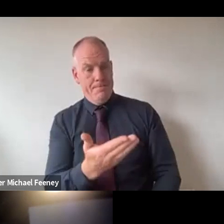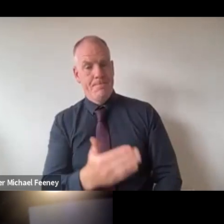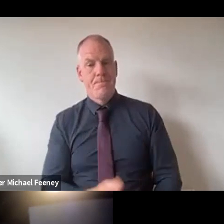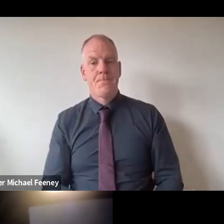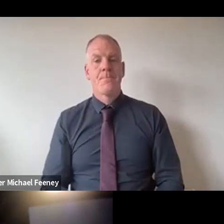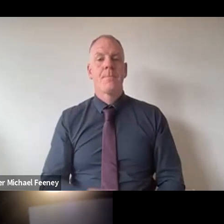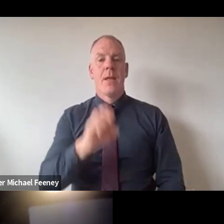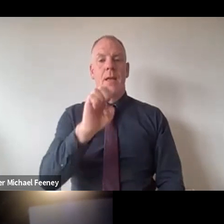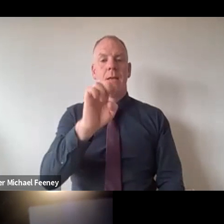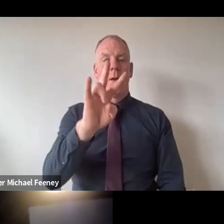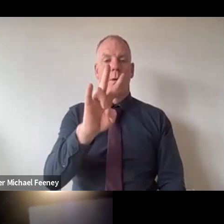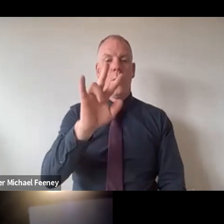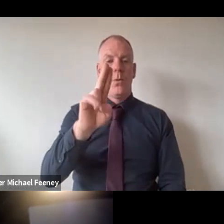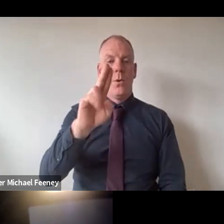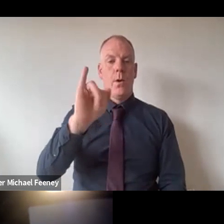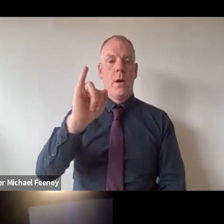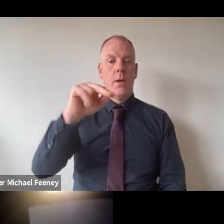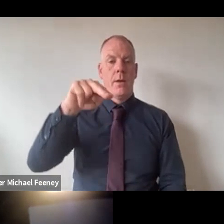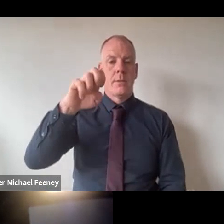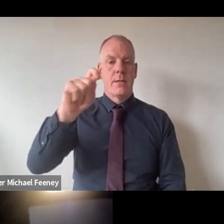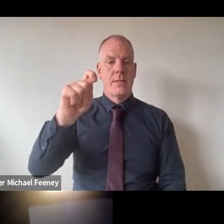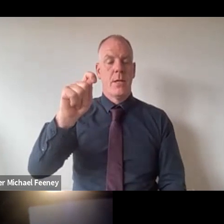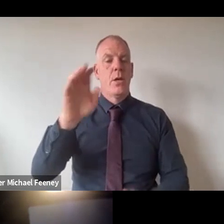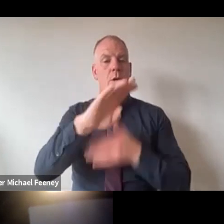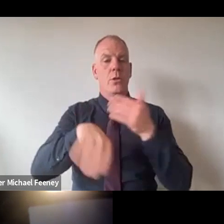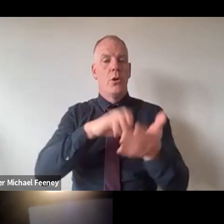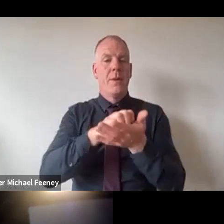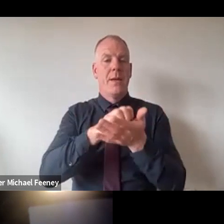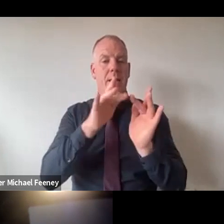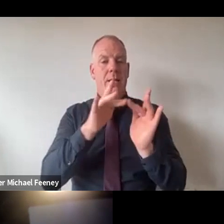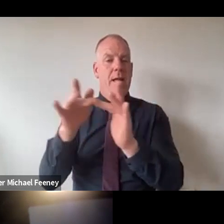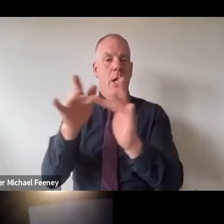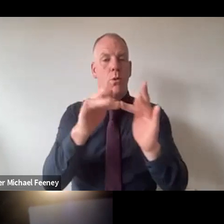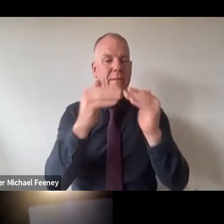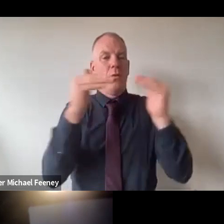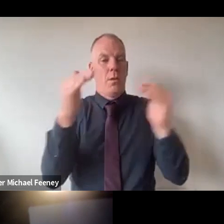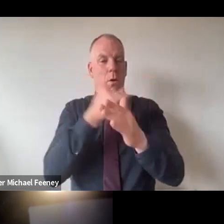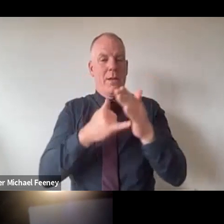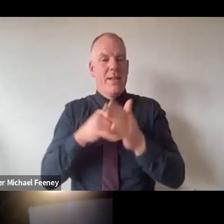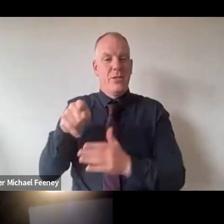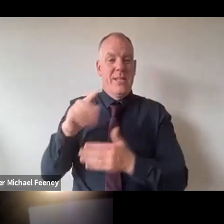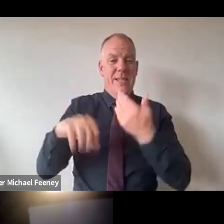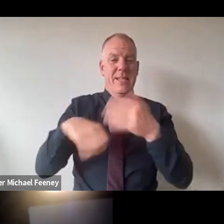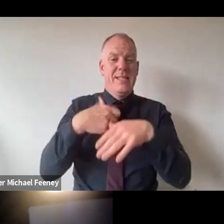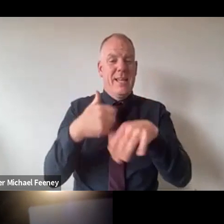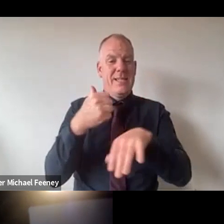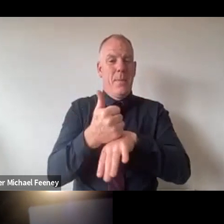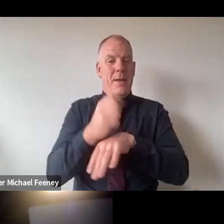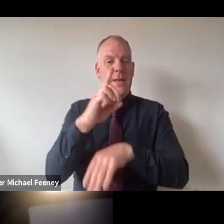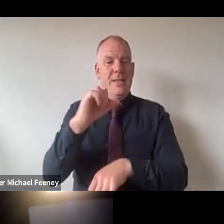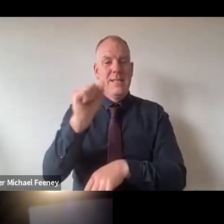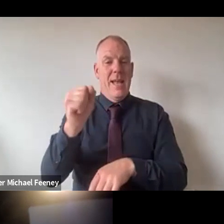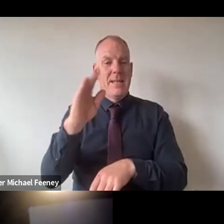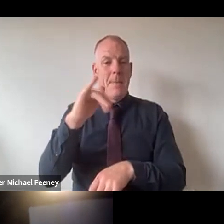Equinet, the organization I work for, which is the European Network of Equality Bodies, we set up a database of complaints where